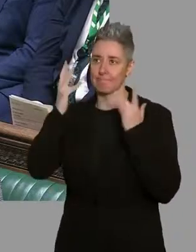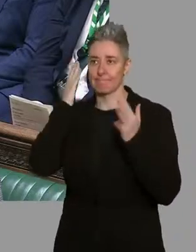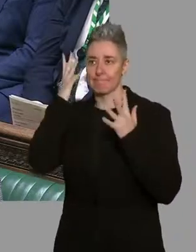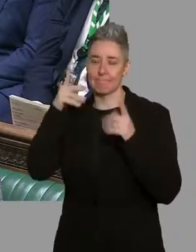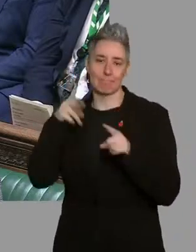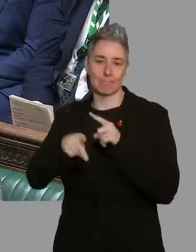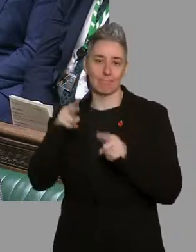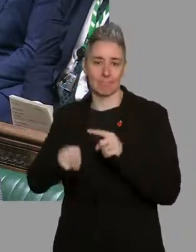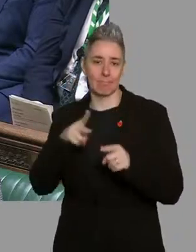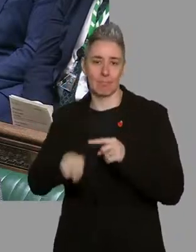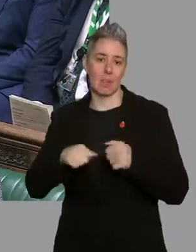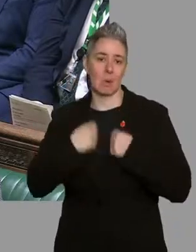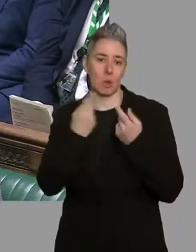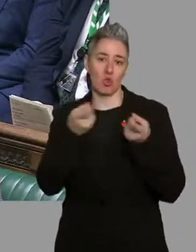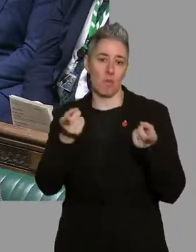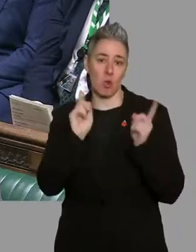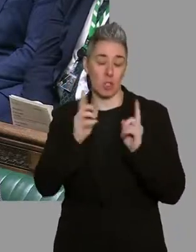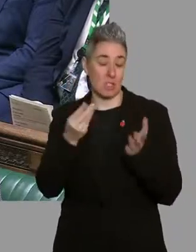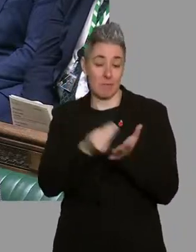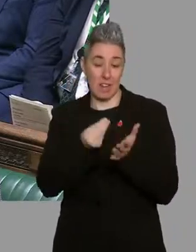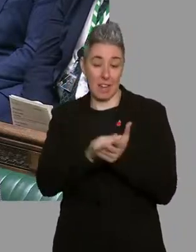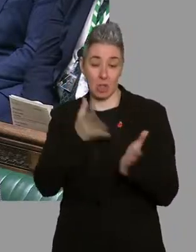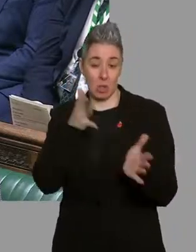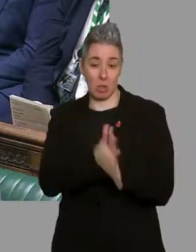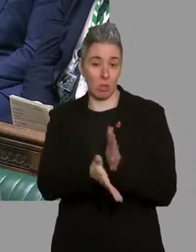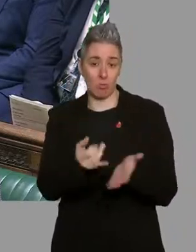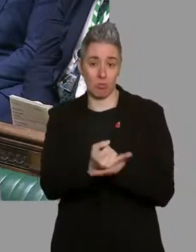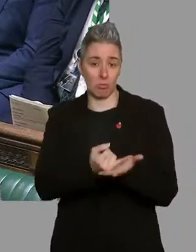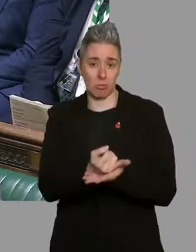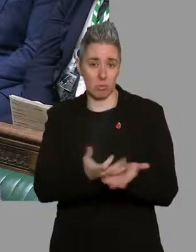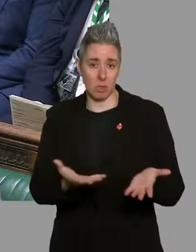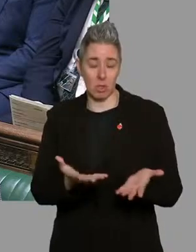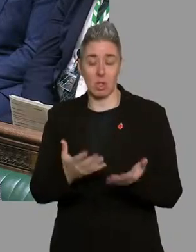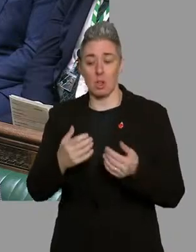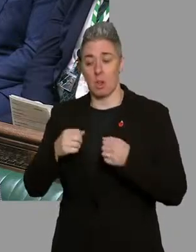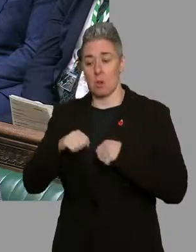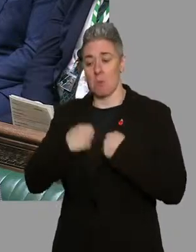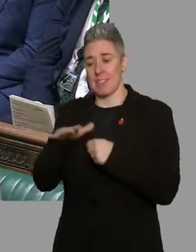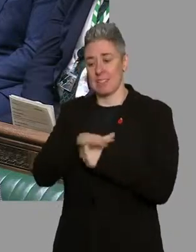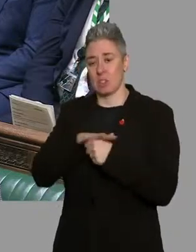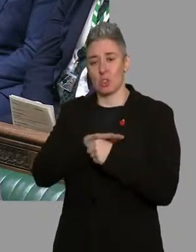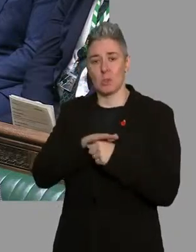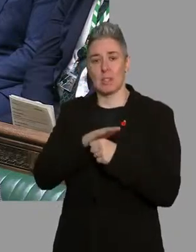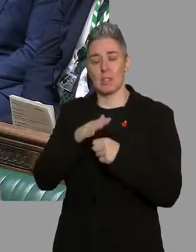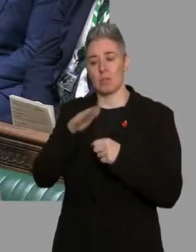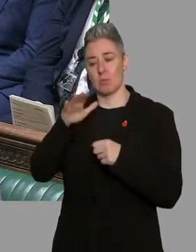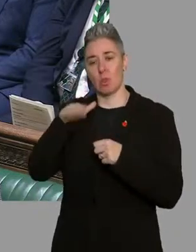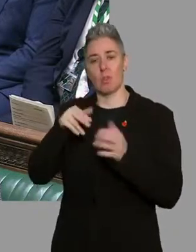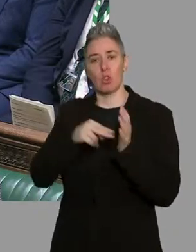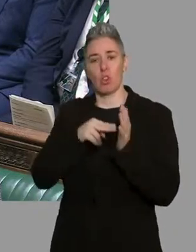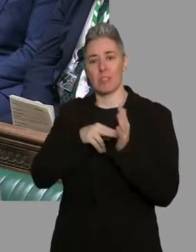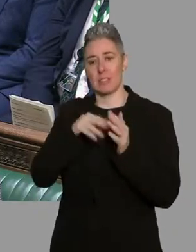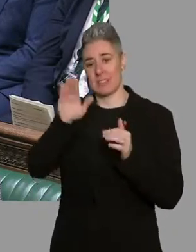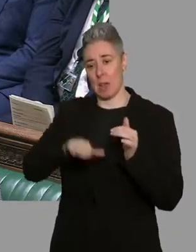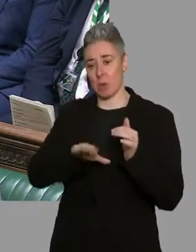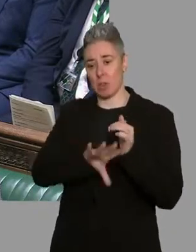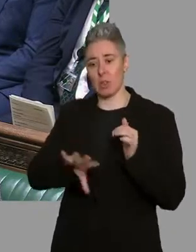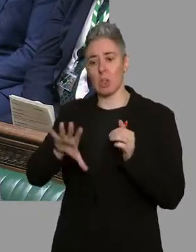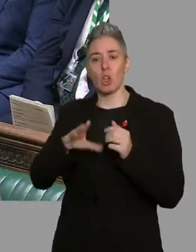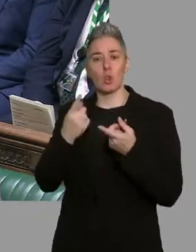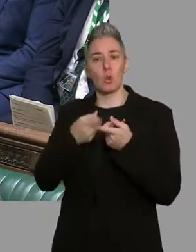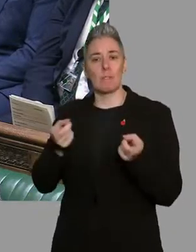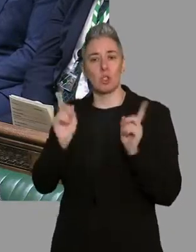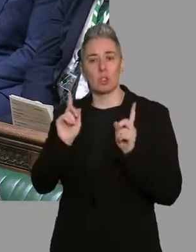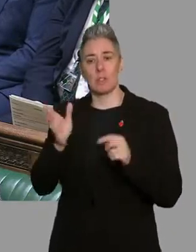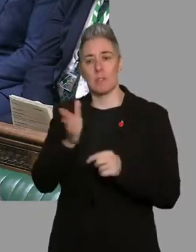constituency of Norwich South, the University of East Anglia is having to make redundancies, as are many others. Our honourable friend, the Secretary of